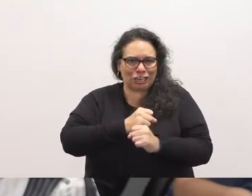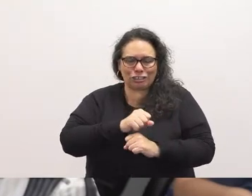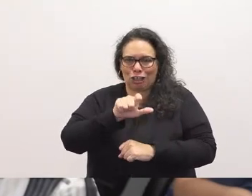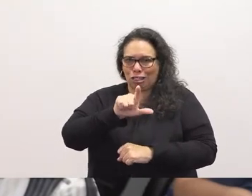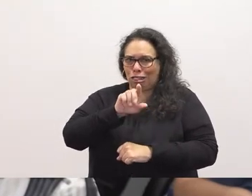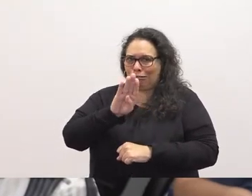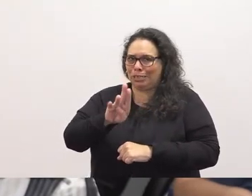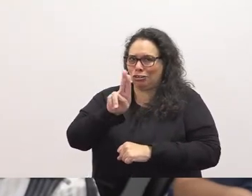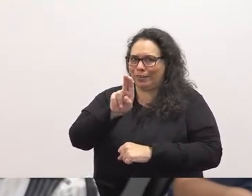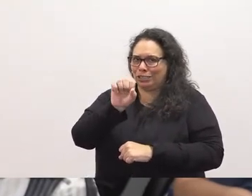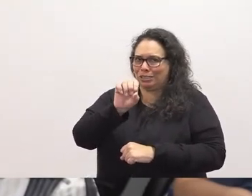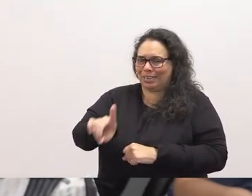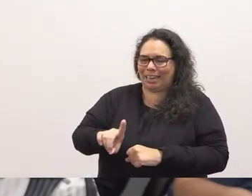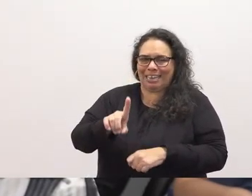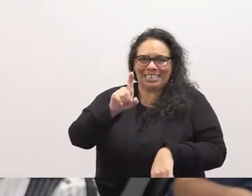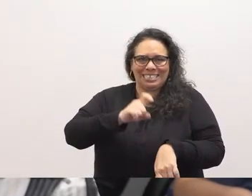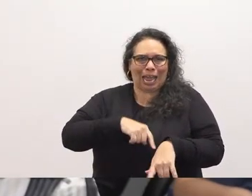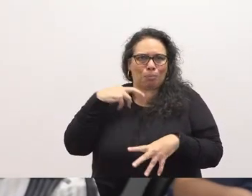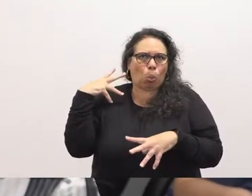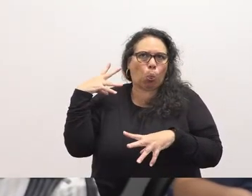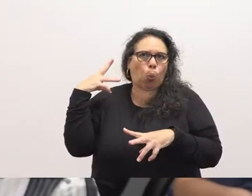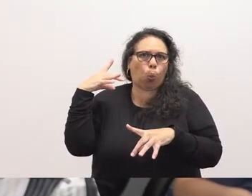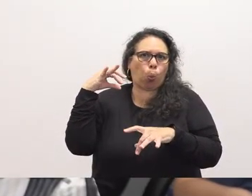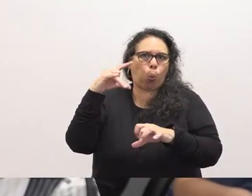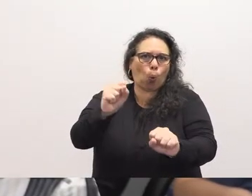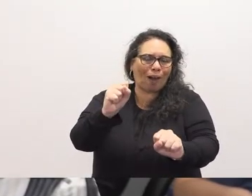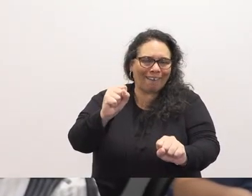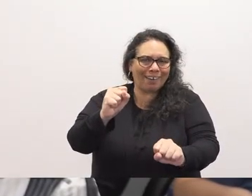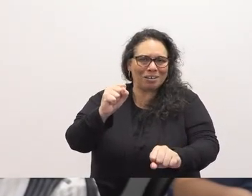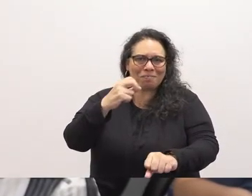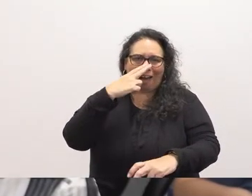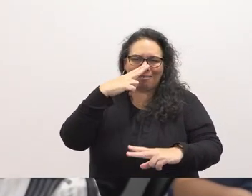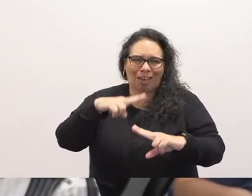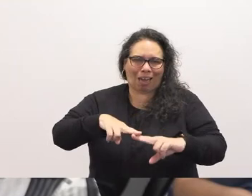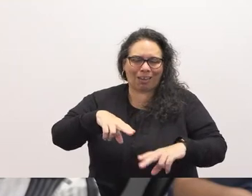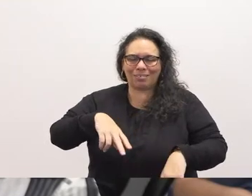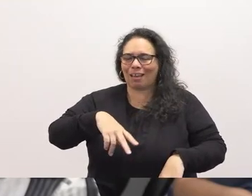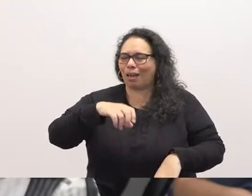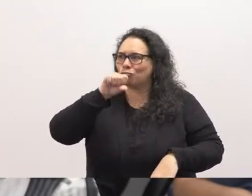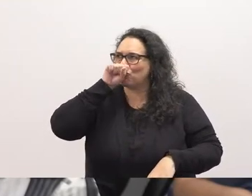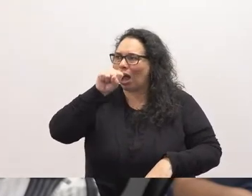Time really does fly when you're having fun. I can honestly say I've loved every